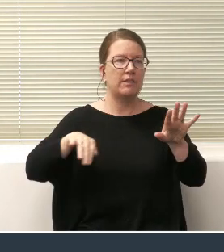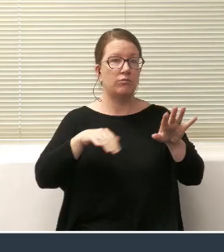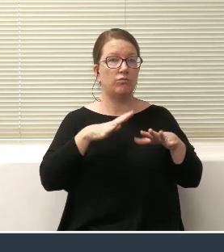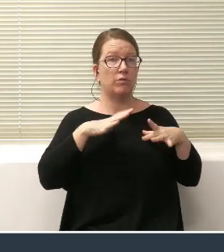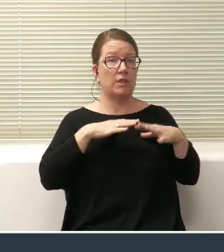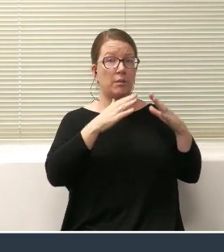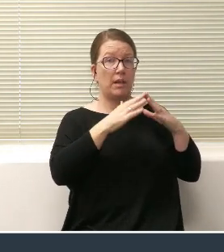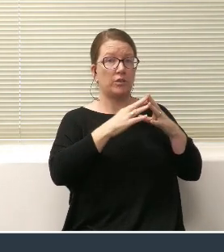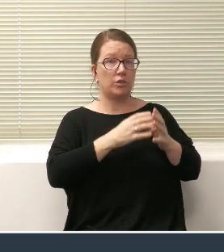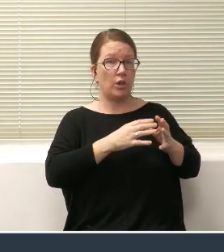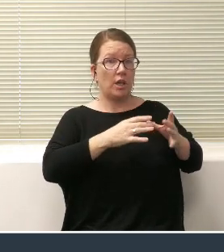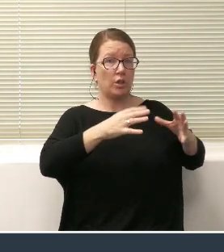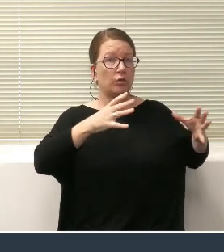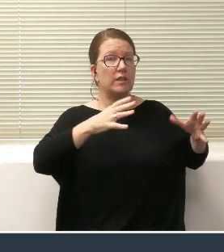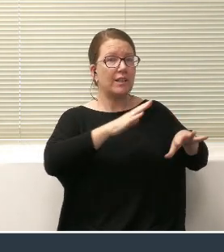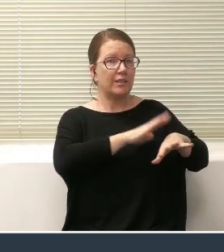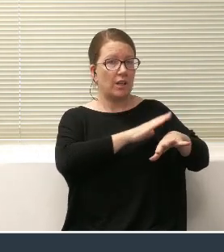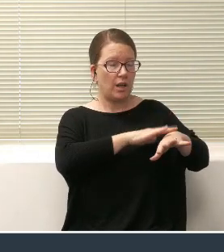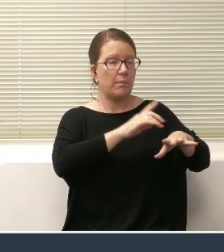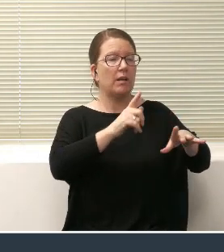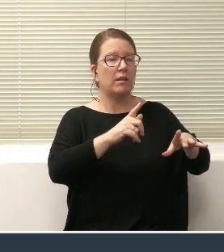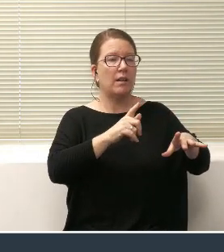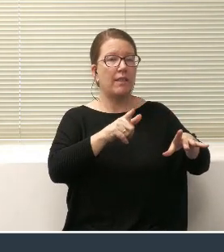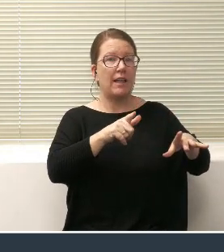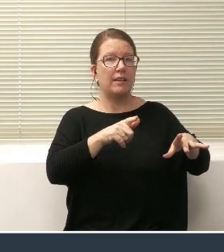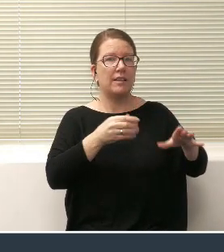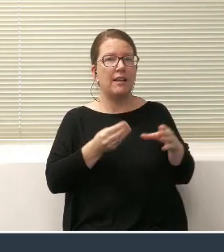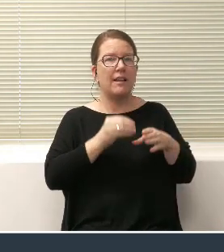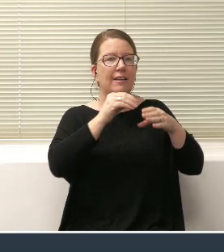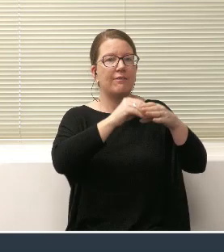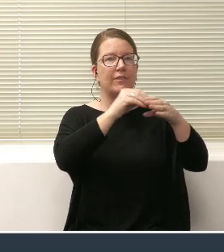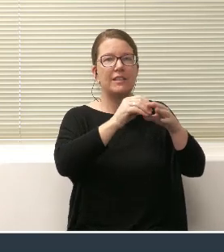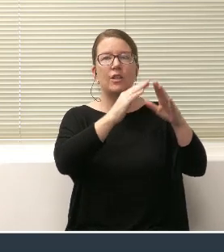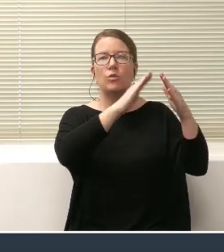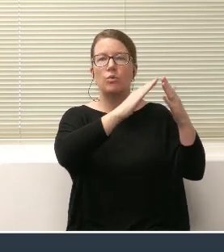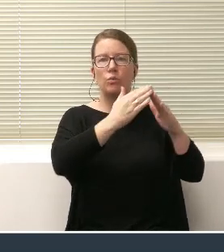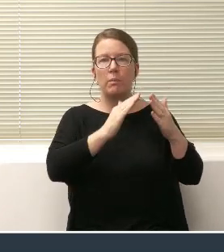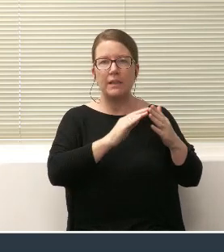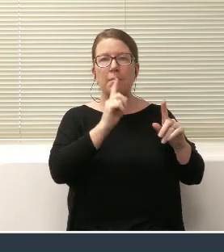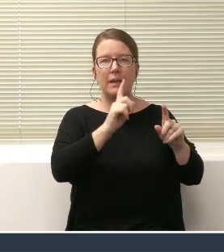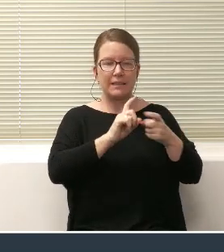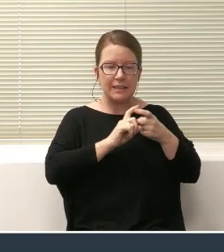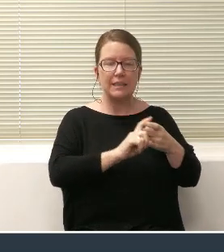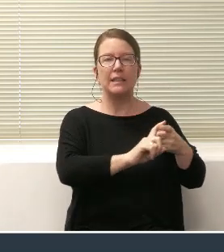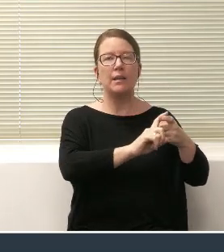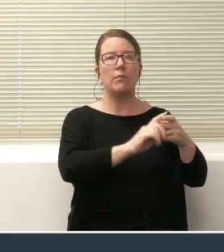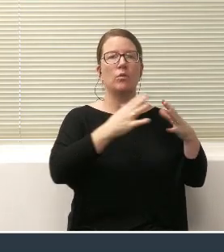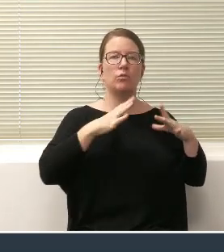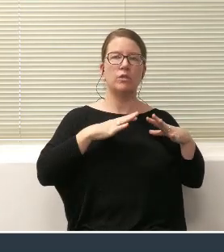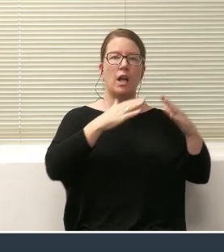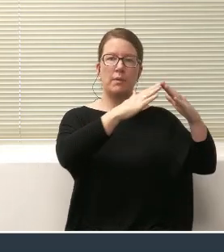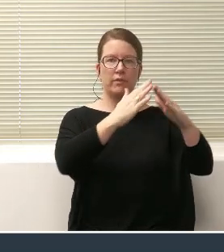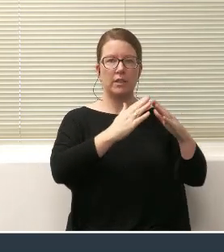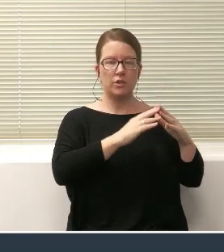time, and investing in that kind of property condition. But you're maintaining those retirement villages too, as you talked to in